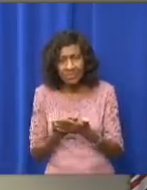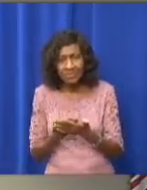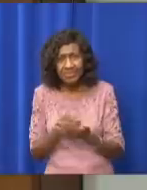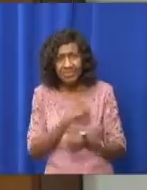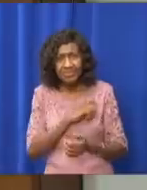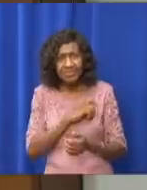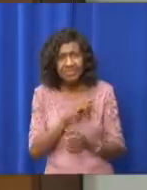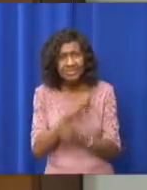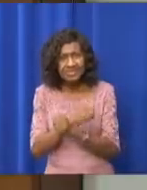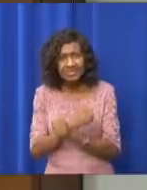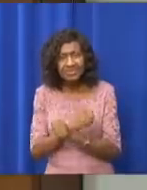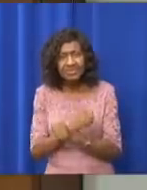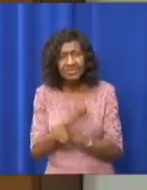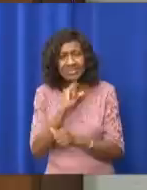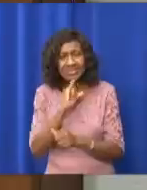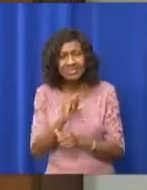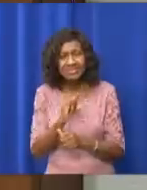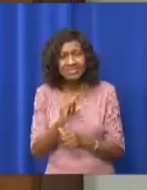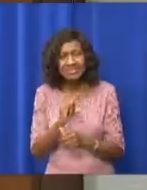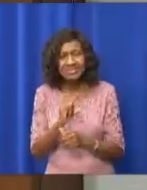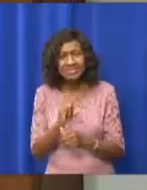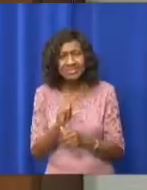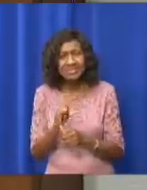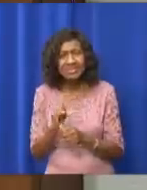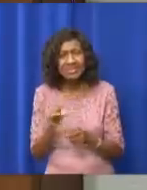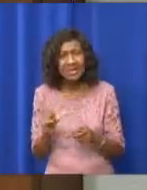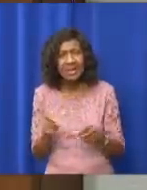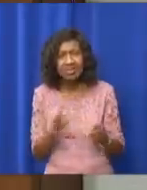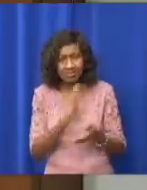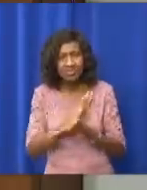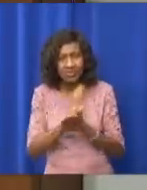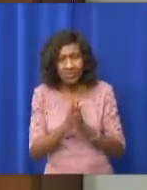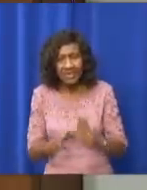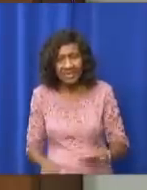and security environment is operating in very calmly.